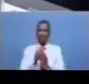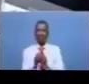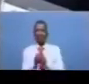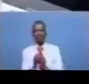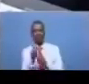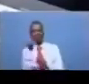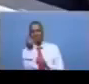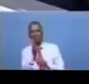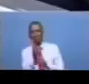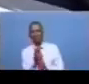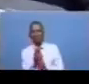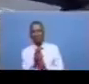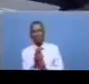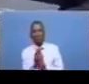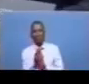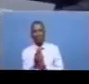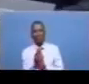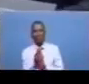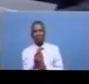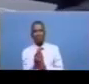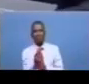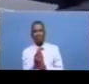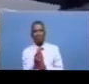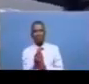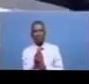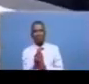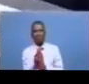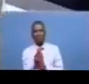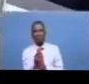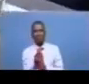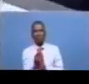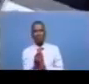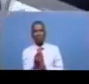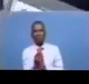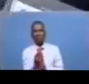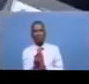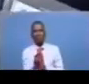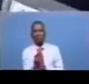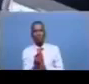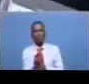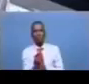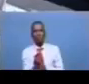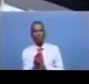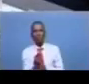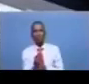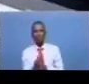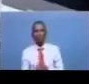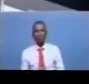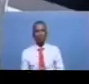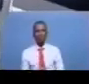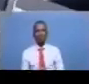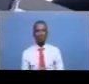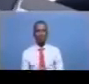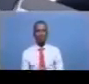ridiculing seniors. We are not supposed to do that. We should know better. I'm sorry, because of time, we may have to regulate this. Yes, but there was a bit of my question